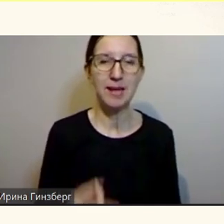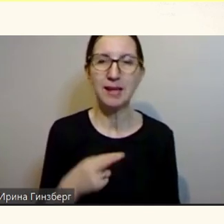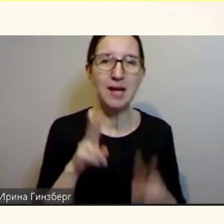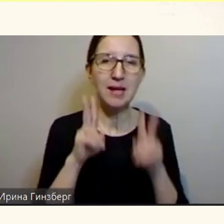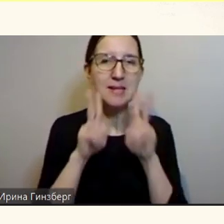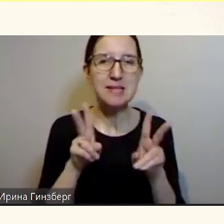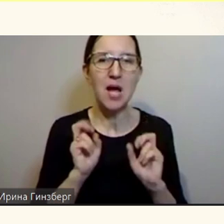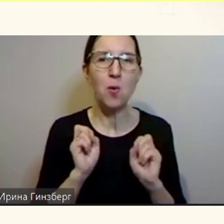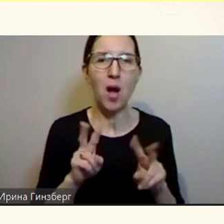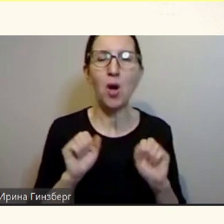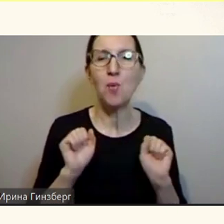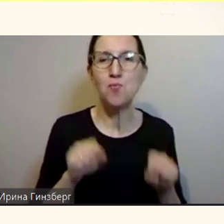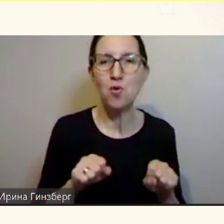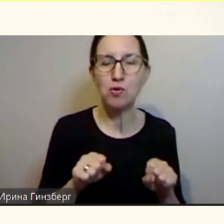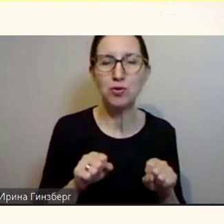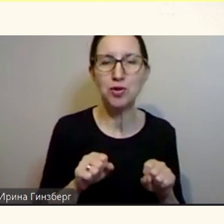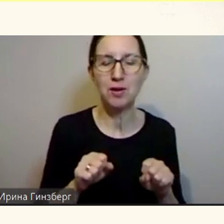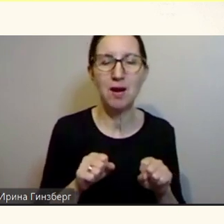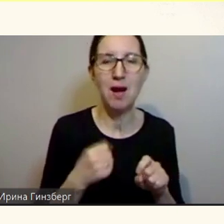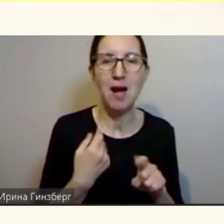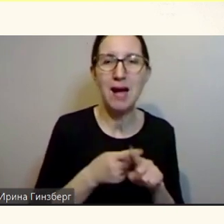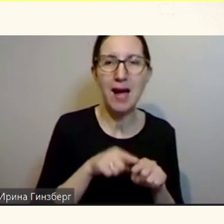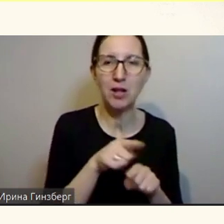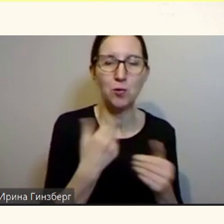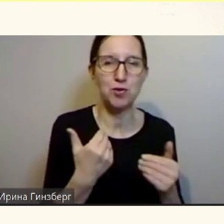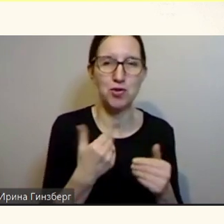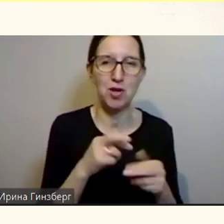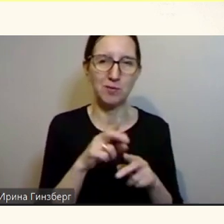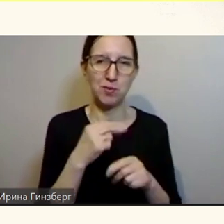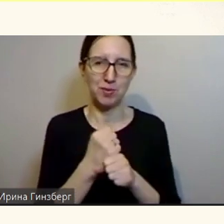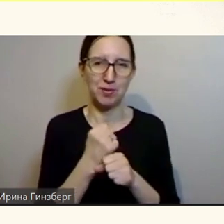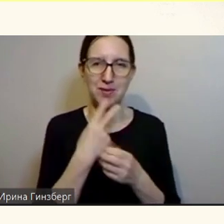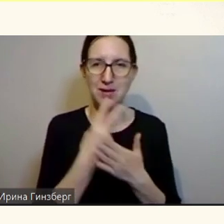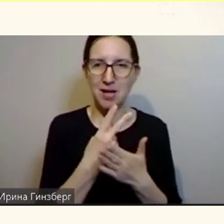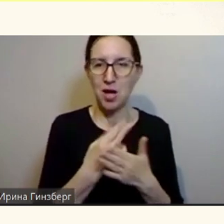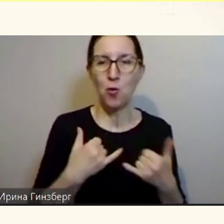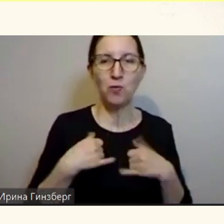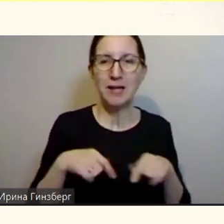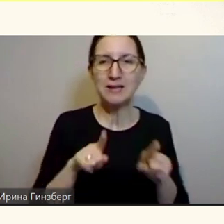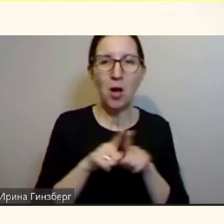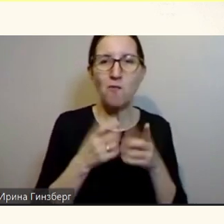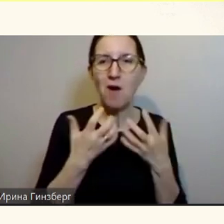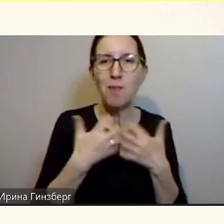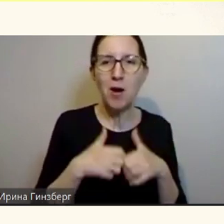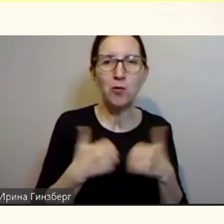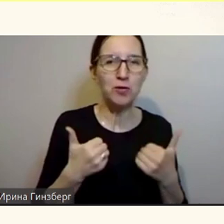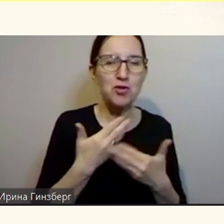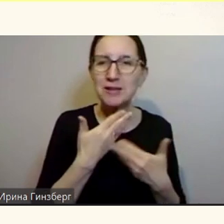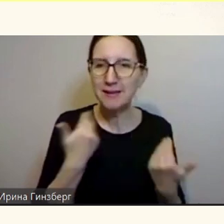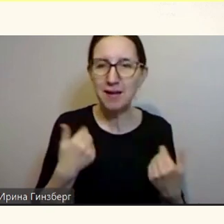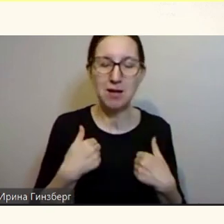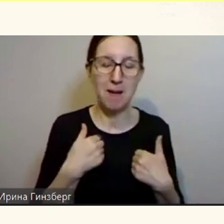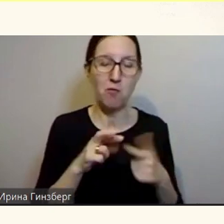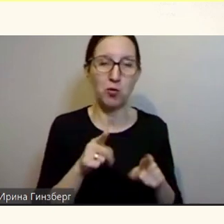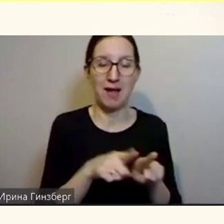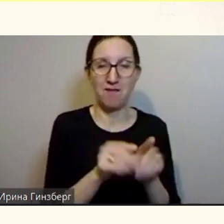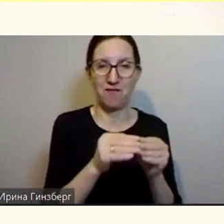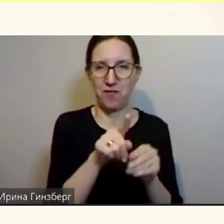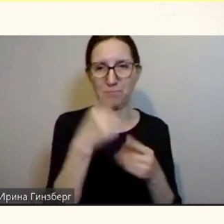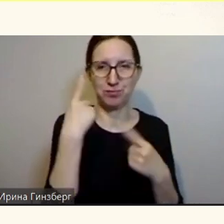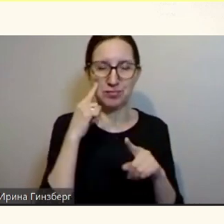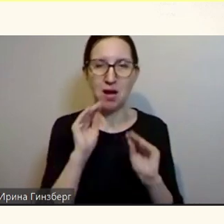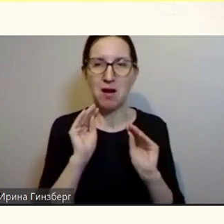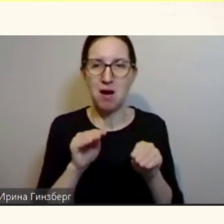those machines, although we still do, but this is using the tape and using an edit machine. So it was very,